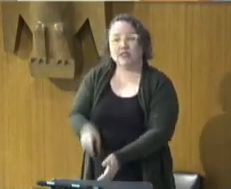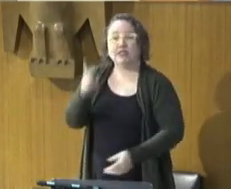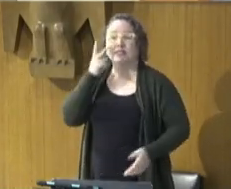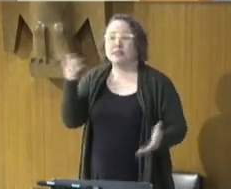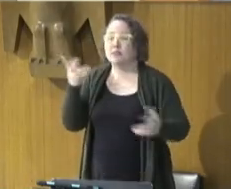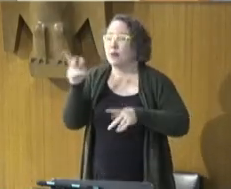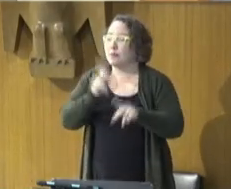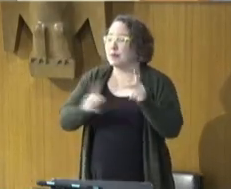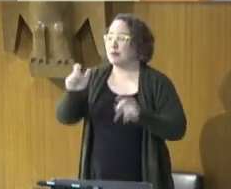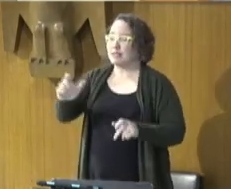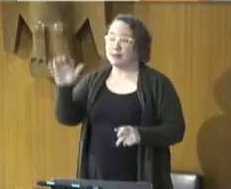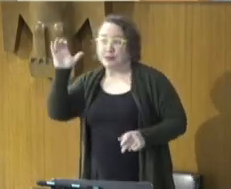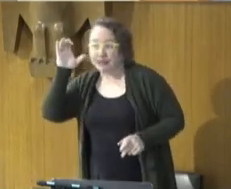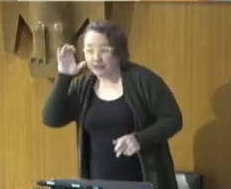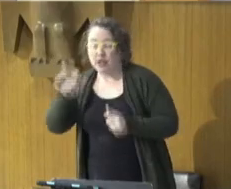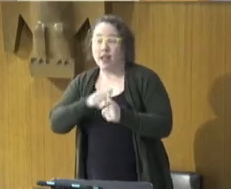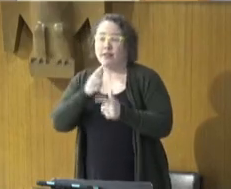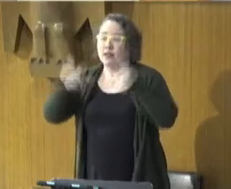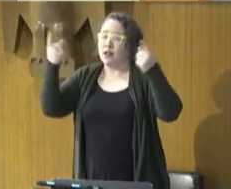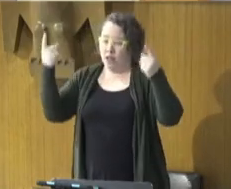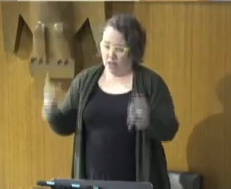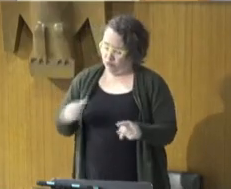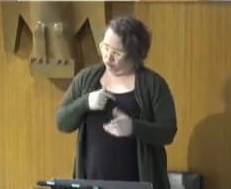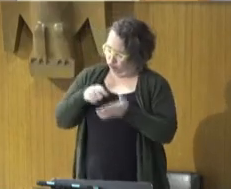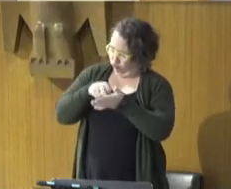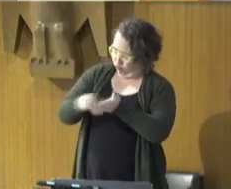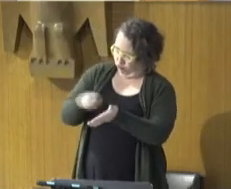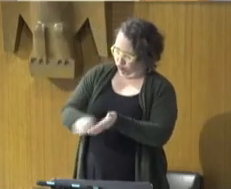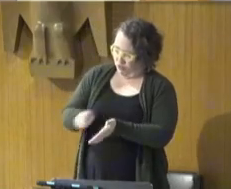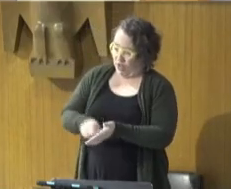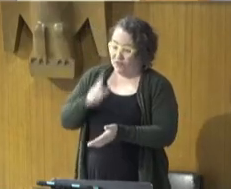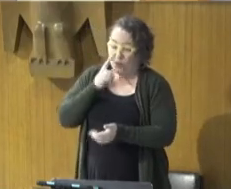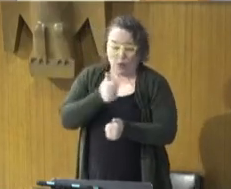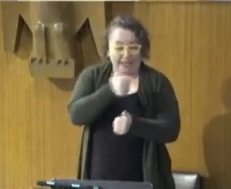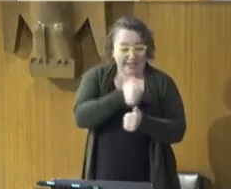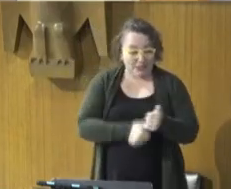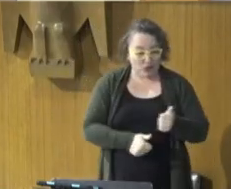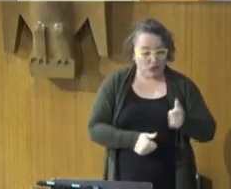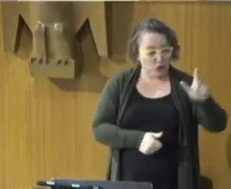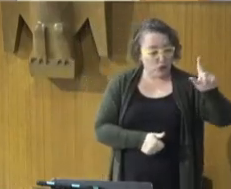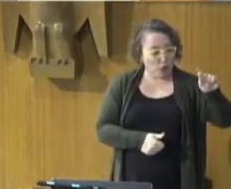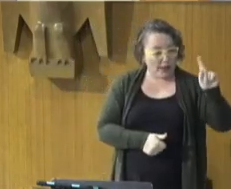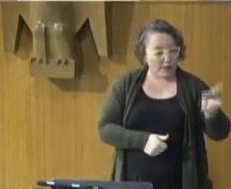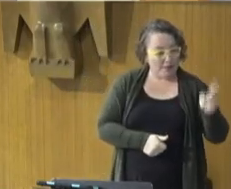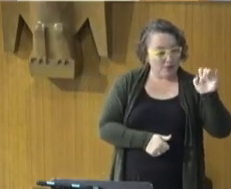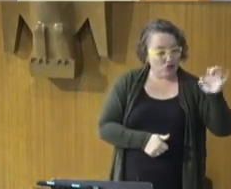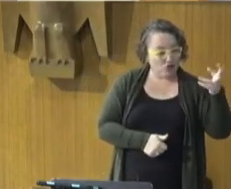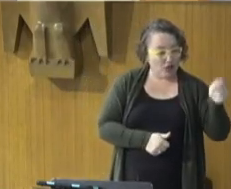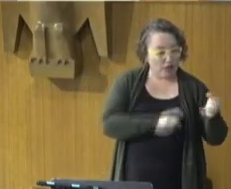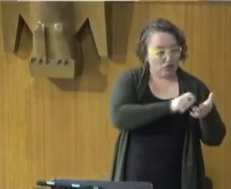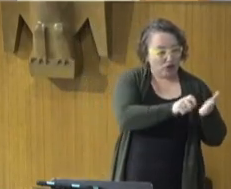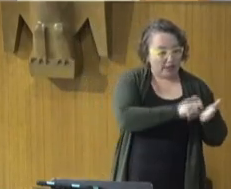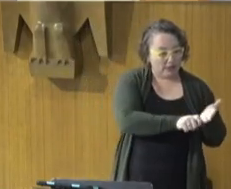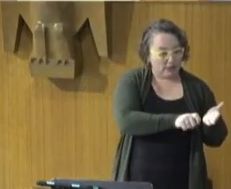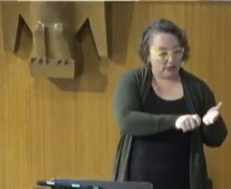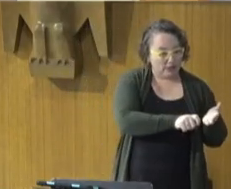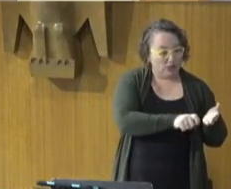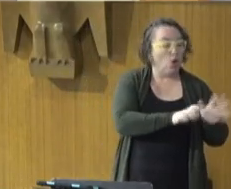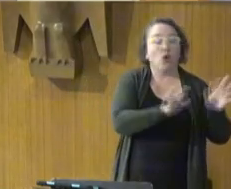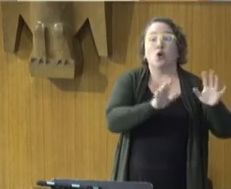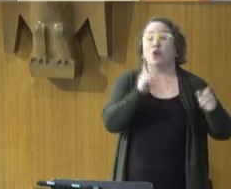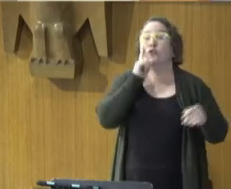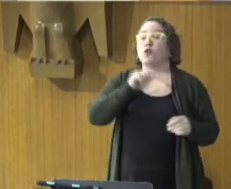And then once I start writing the sermon, for every 20 minutes of typing, I need at least one hour to